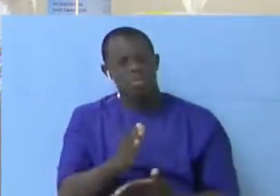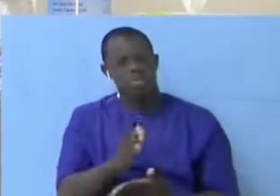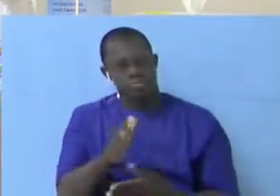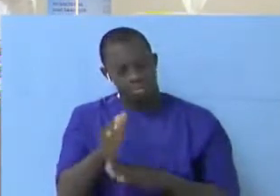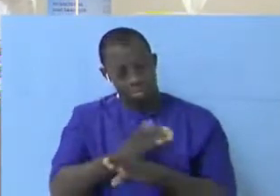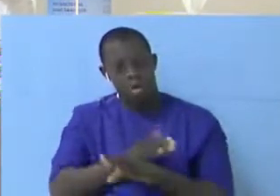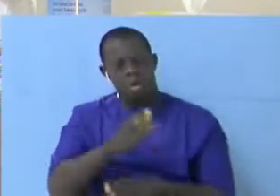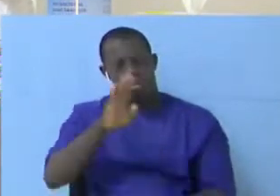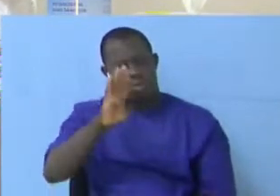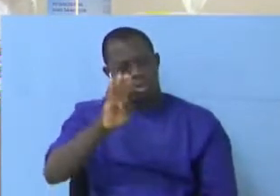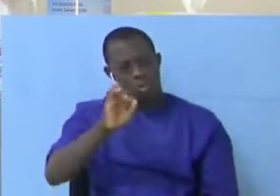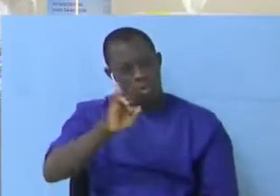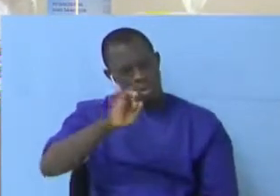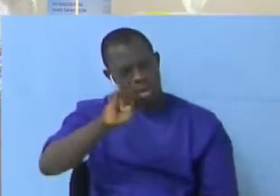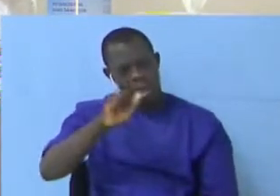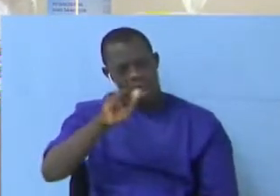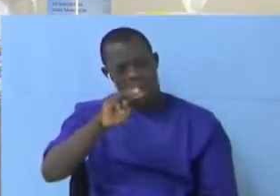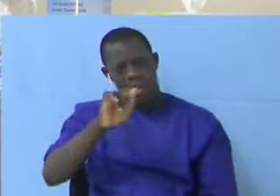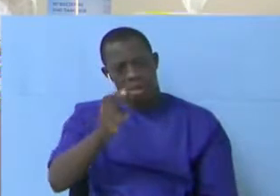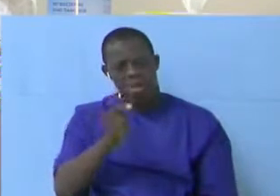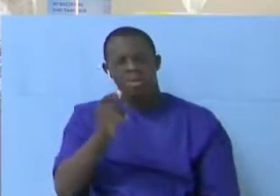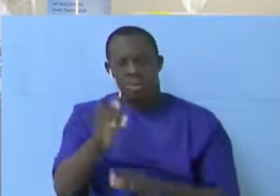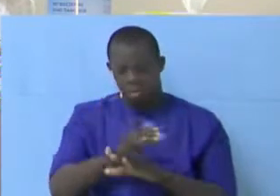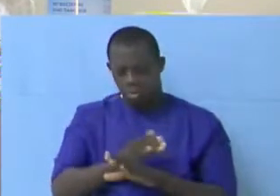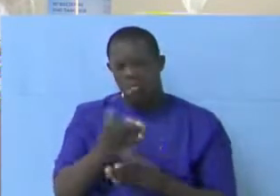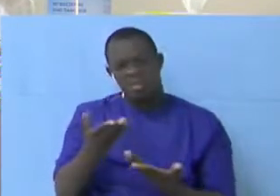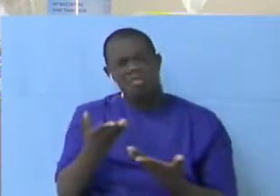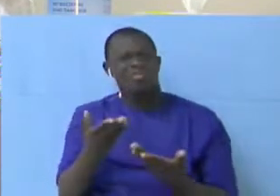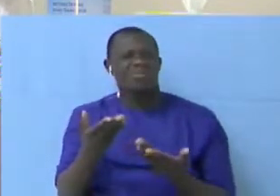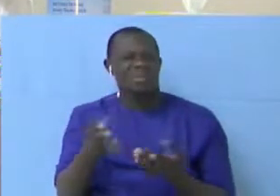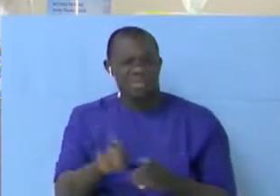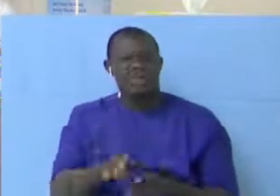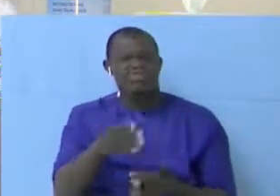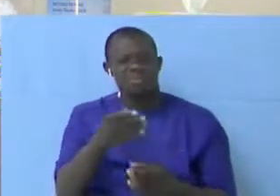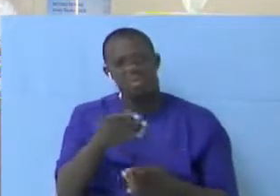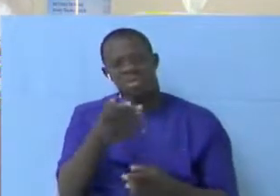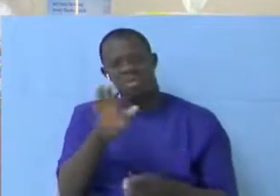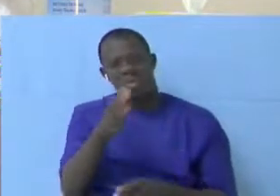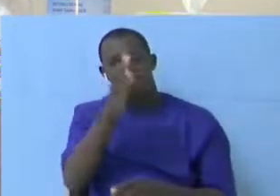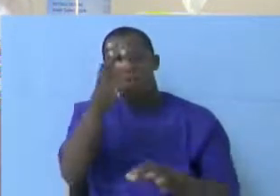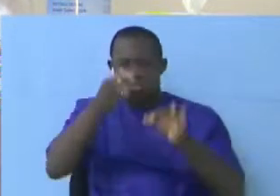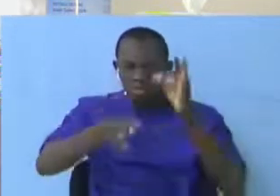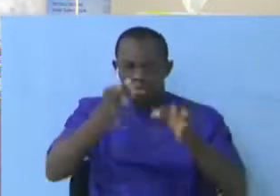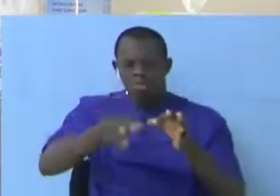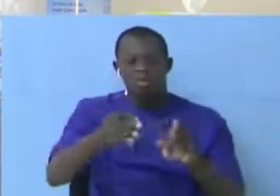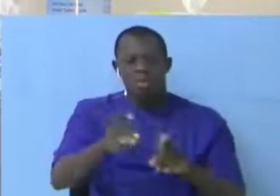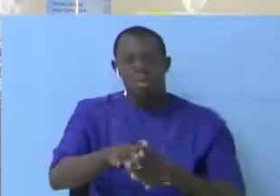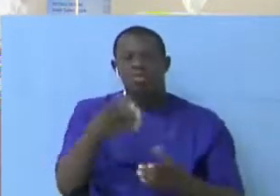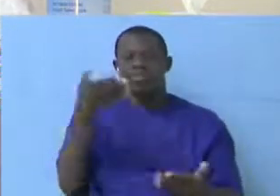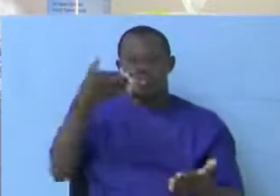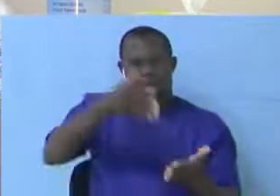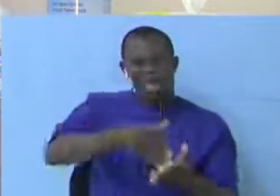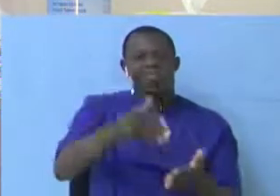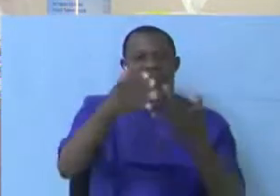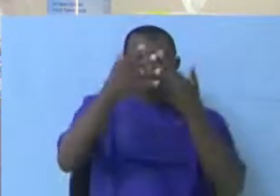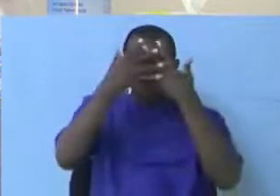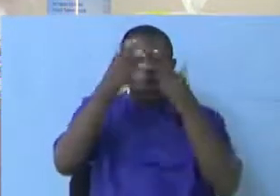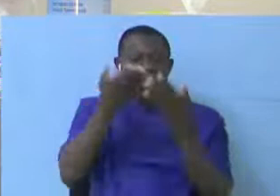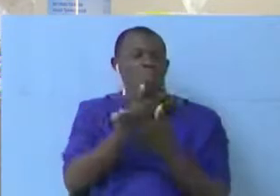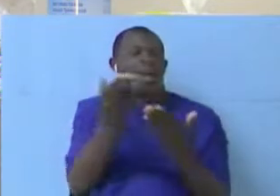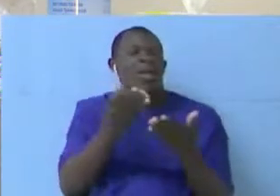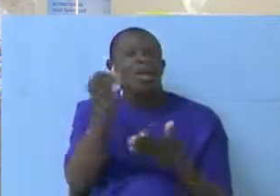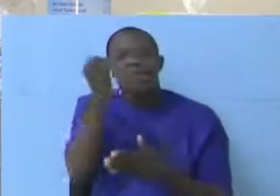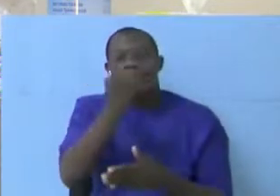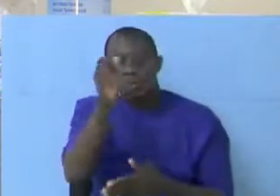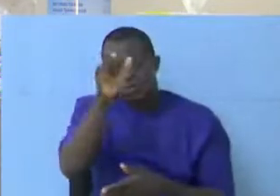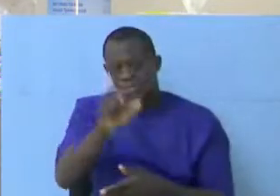murder. Bodan ina na soro fa mo le fa. Yes, but you tortured him to extract that evidence from him. Ya